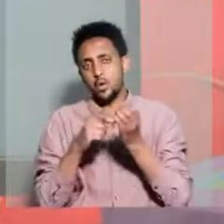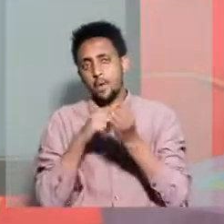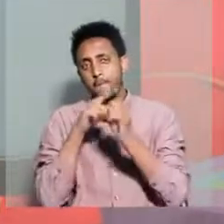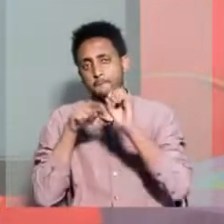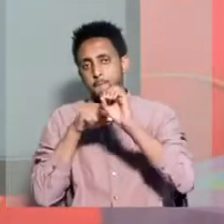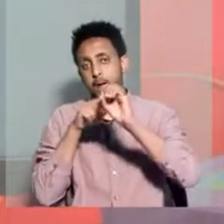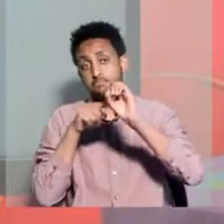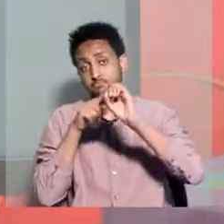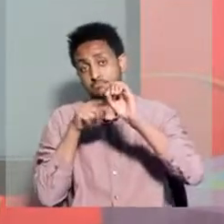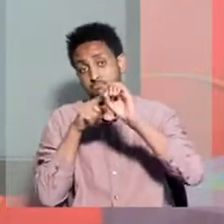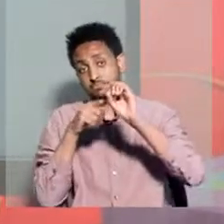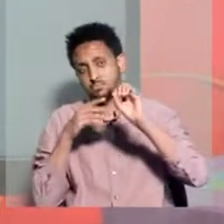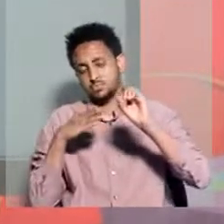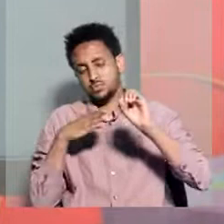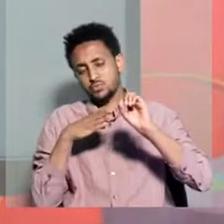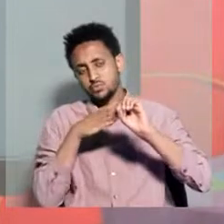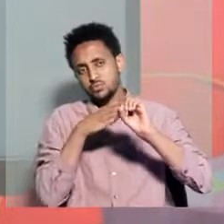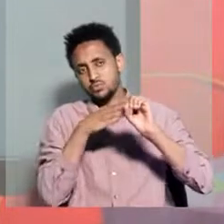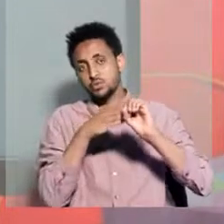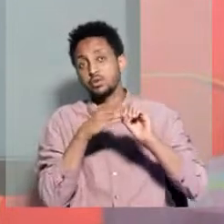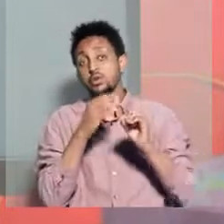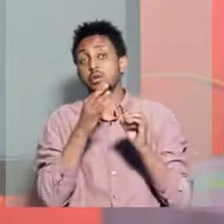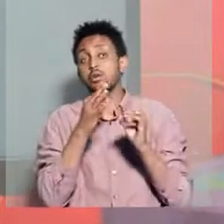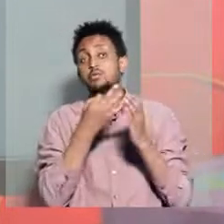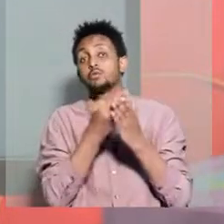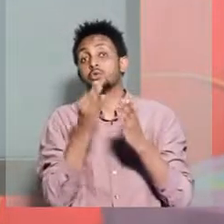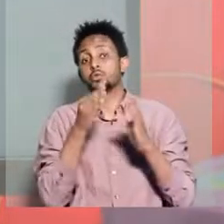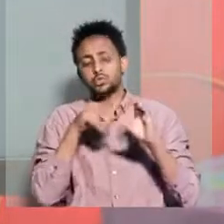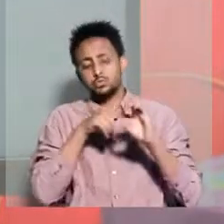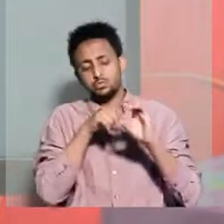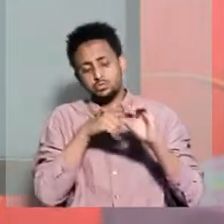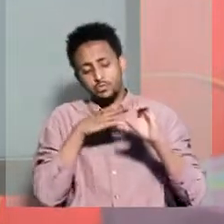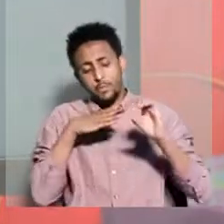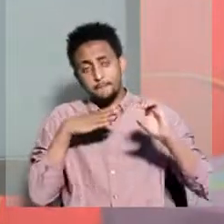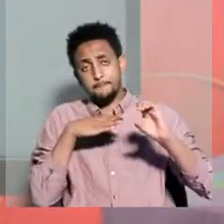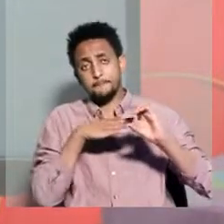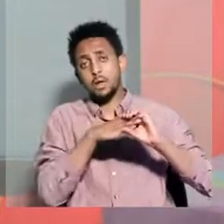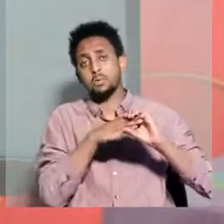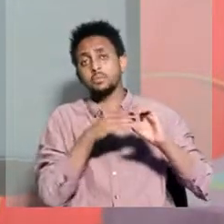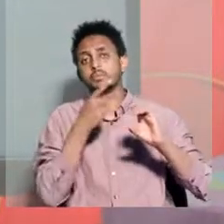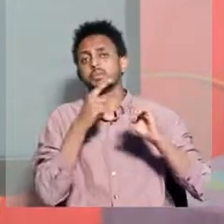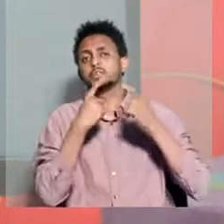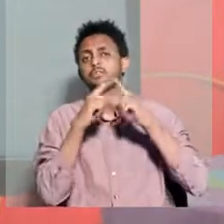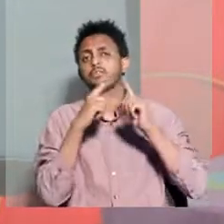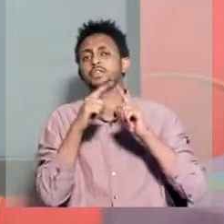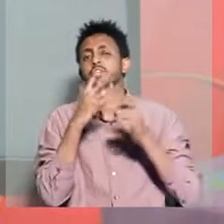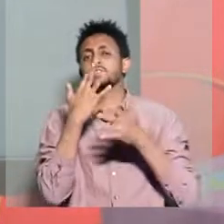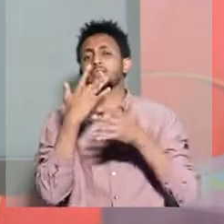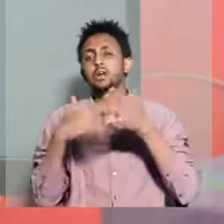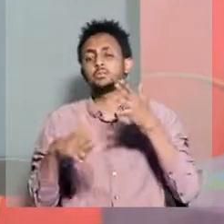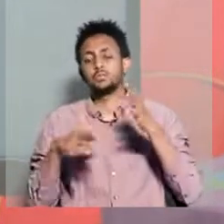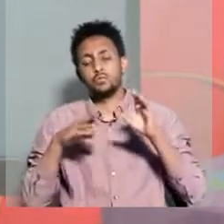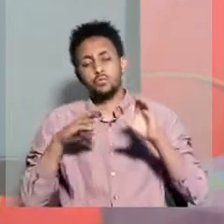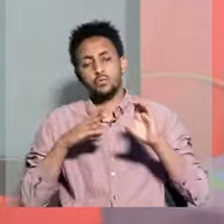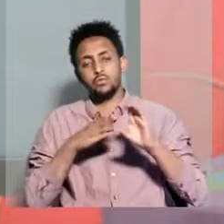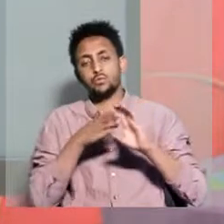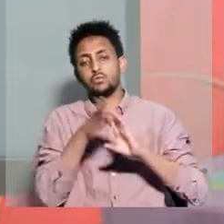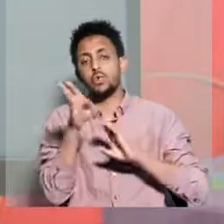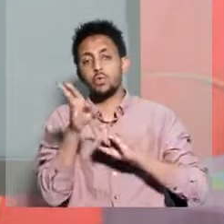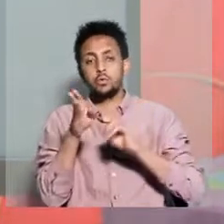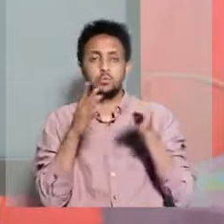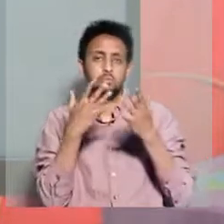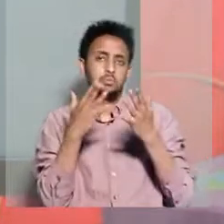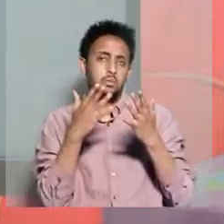be channels. And as fluids flow through pipes, there can be different types of flow. There will